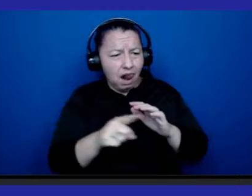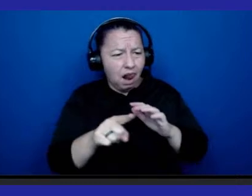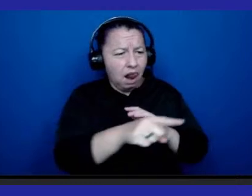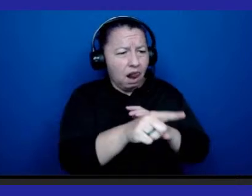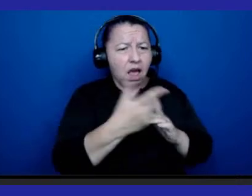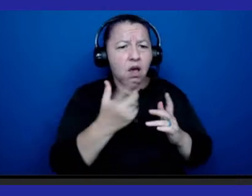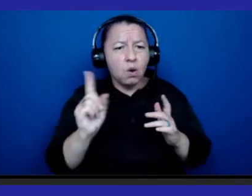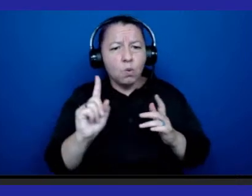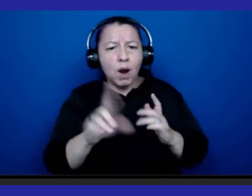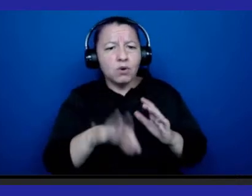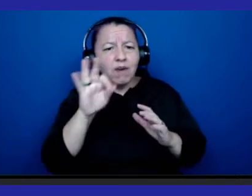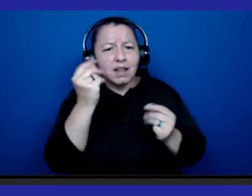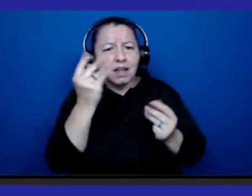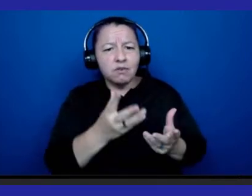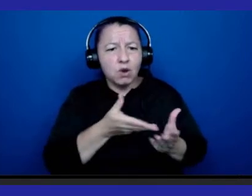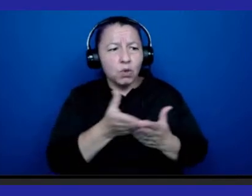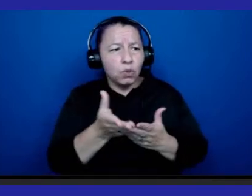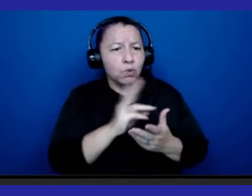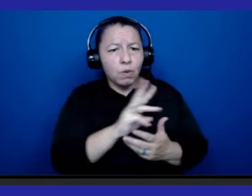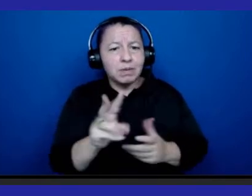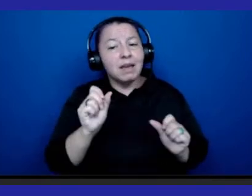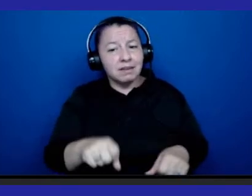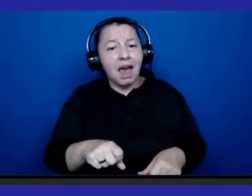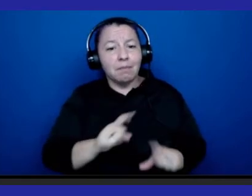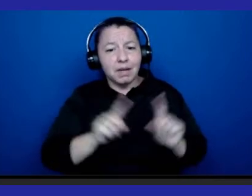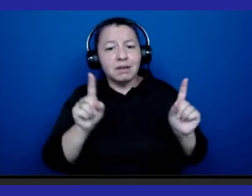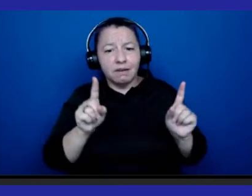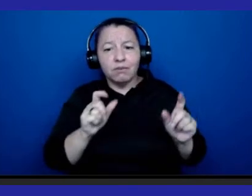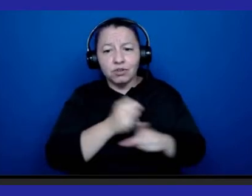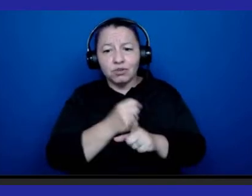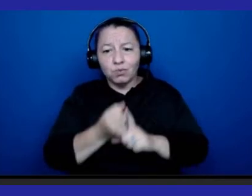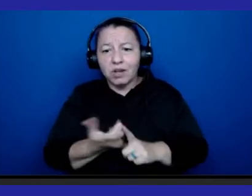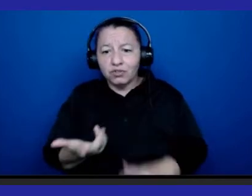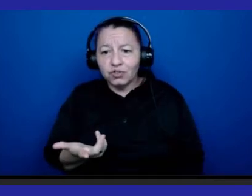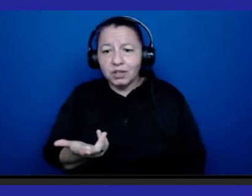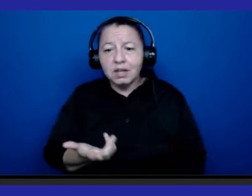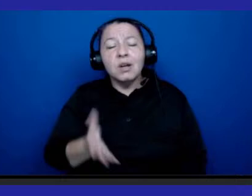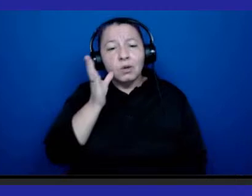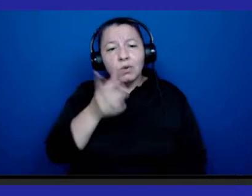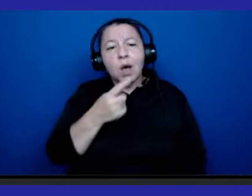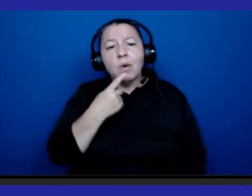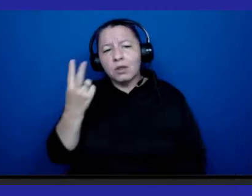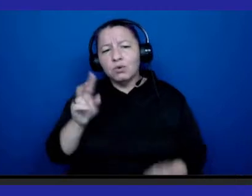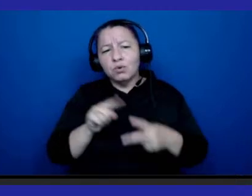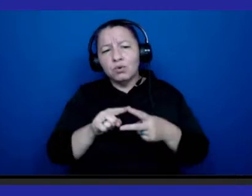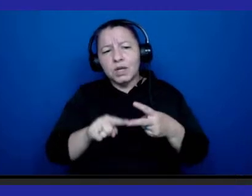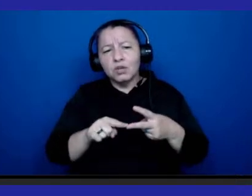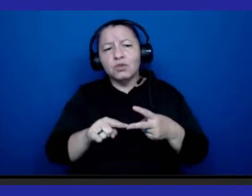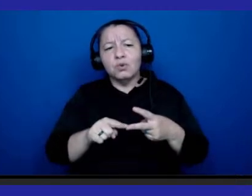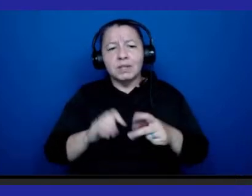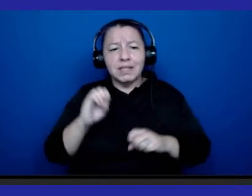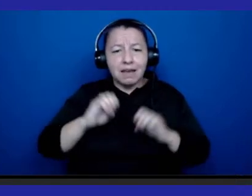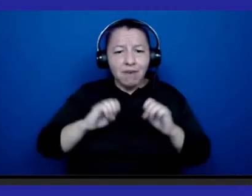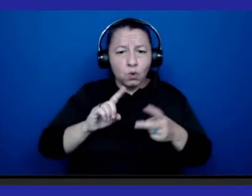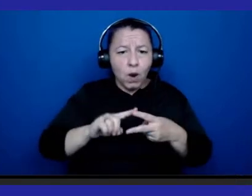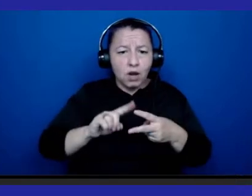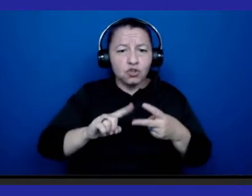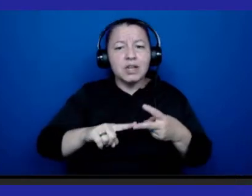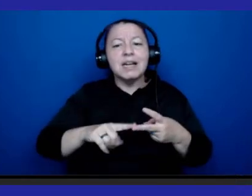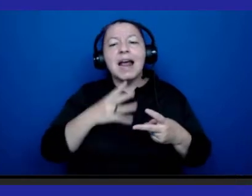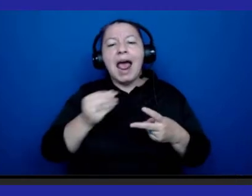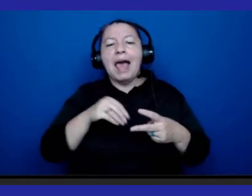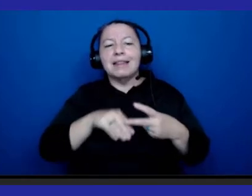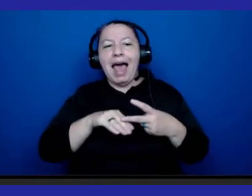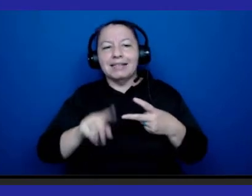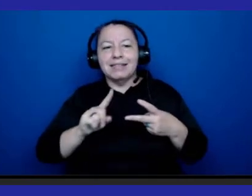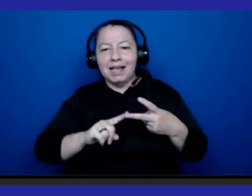daunting realization. So I would say that those two issues, the evaluation and the access to